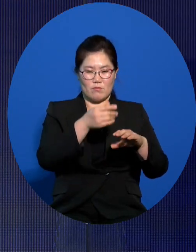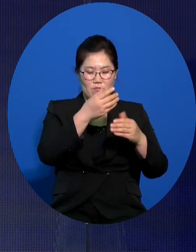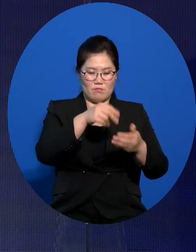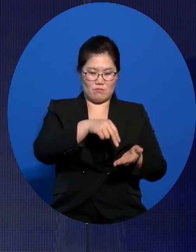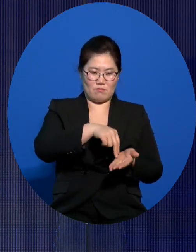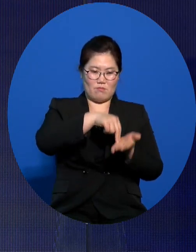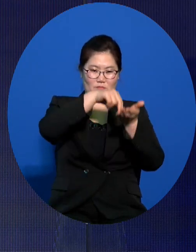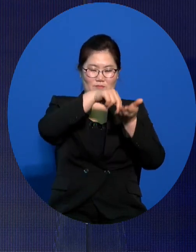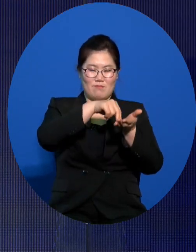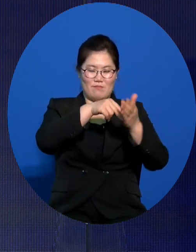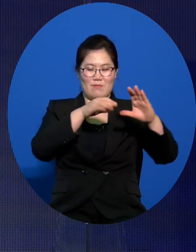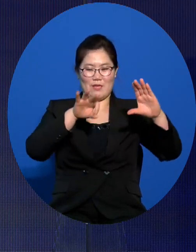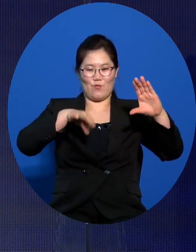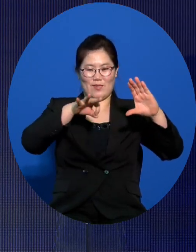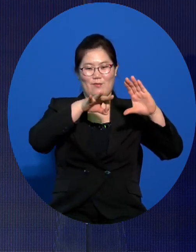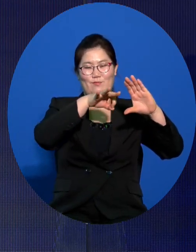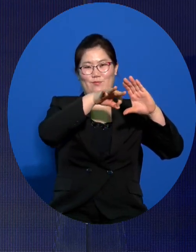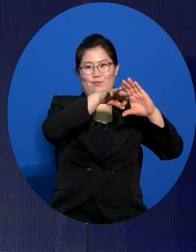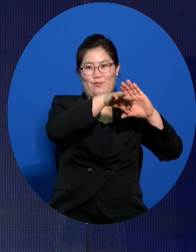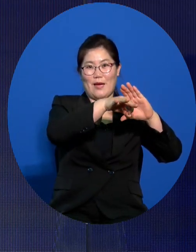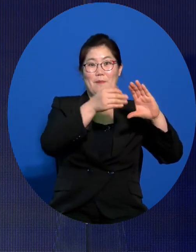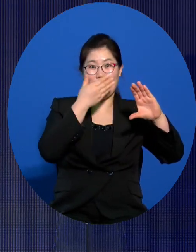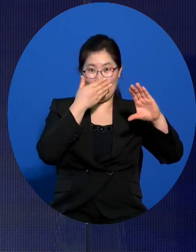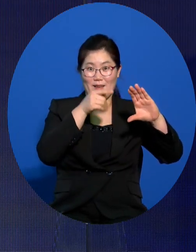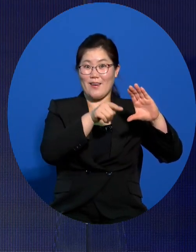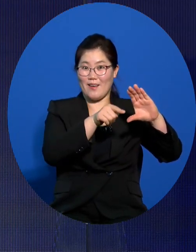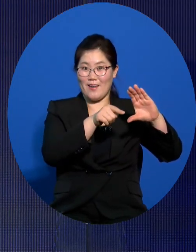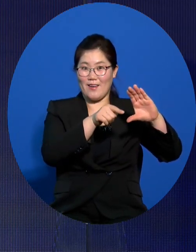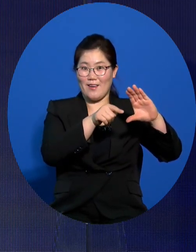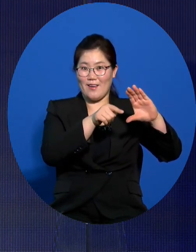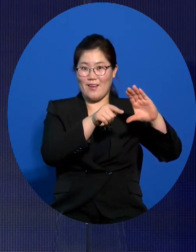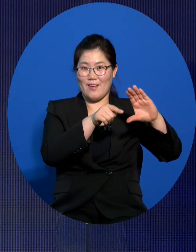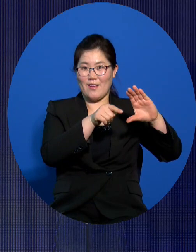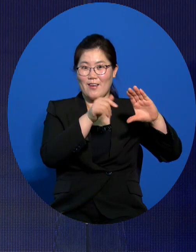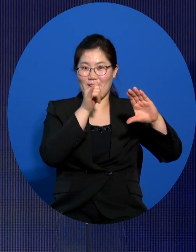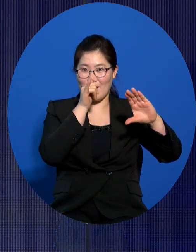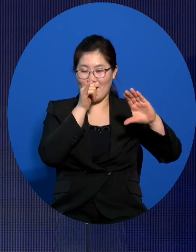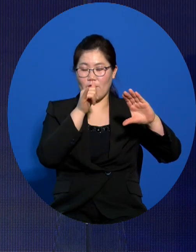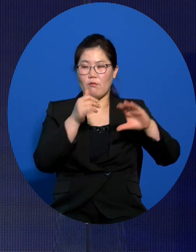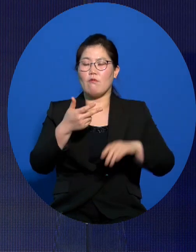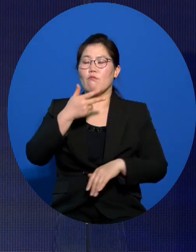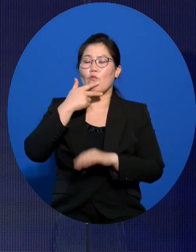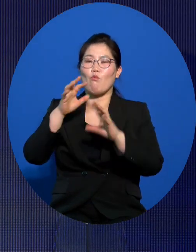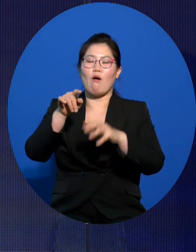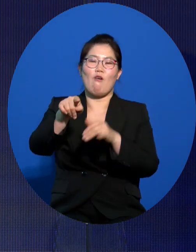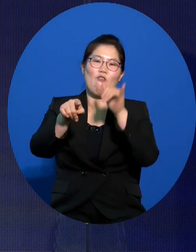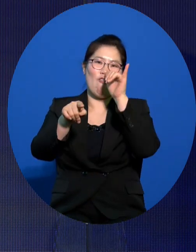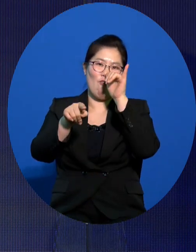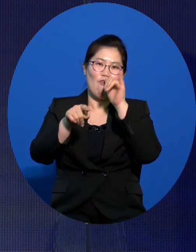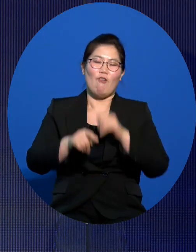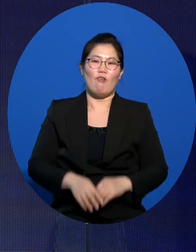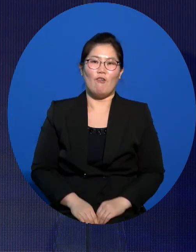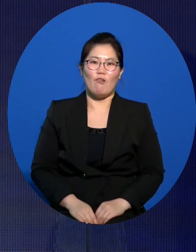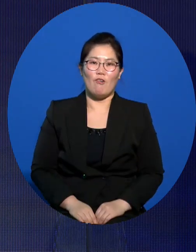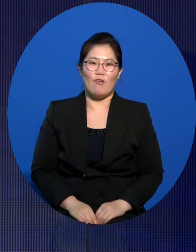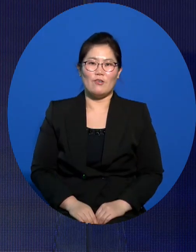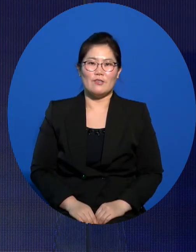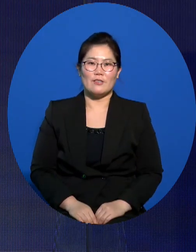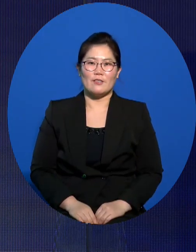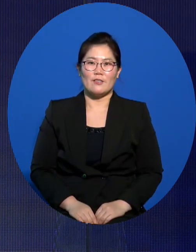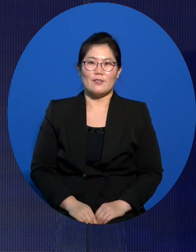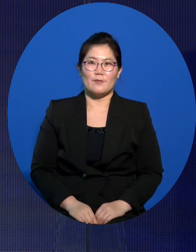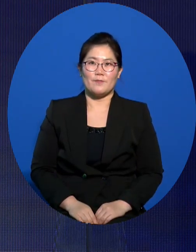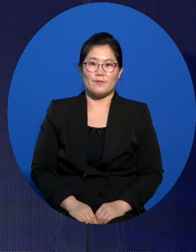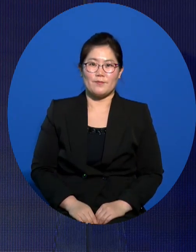a Carnival or a Starex. So it's a really large vehicle, and it's a type of vehicle